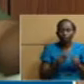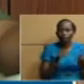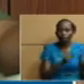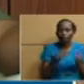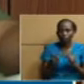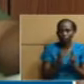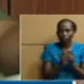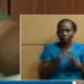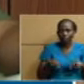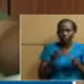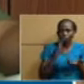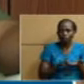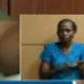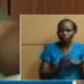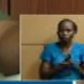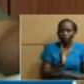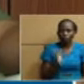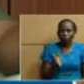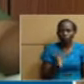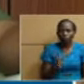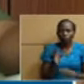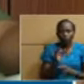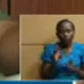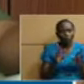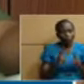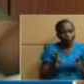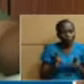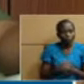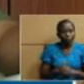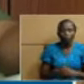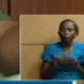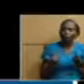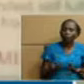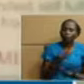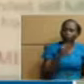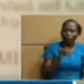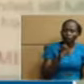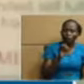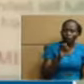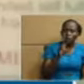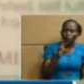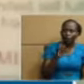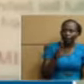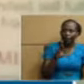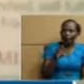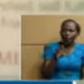with us. Let me just confirm that they are ready. Mr. Were? Mr. Were, are you with